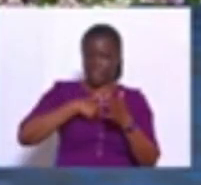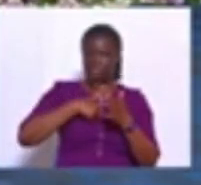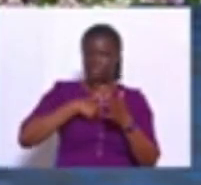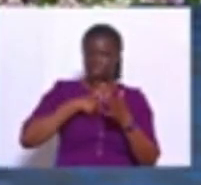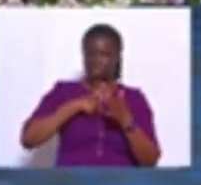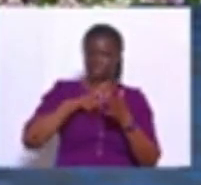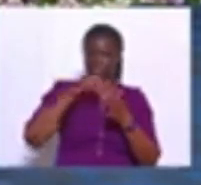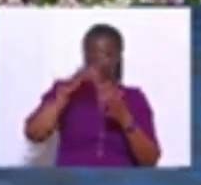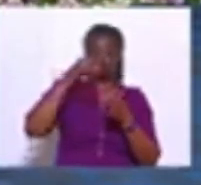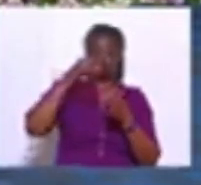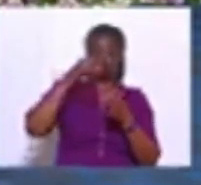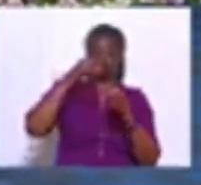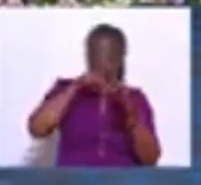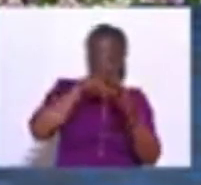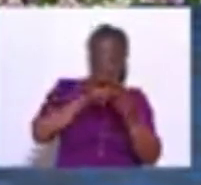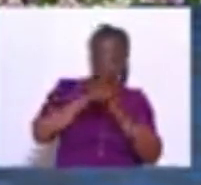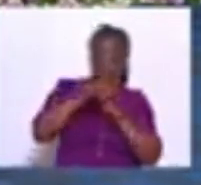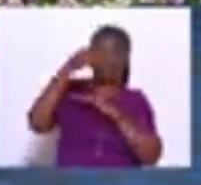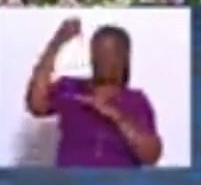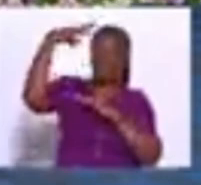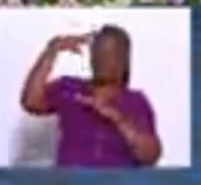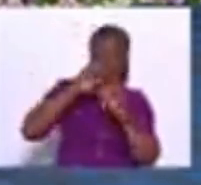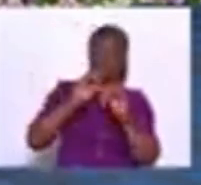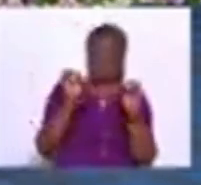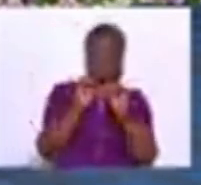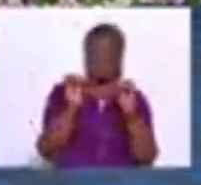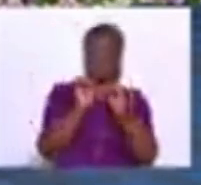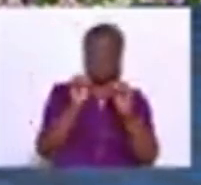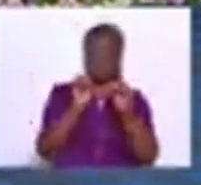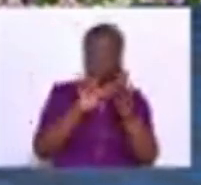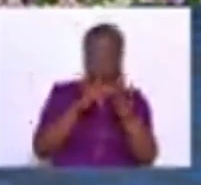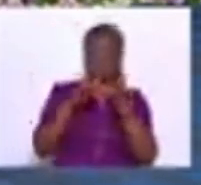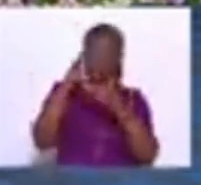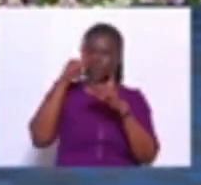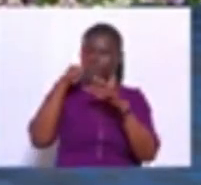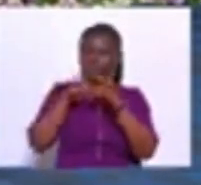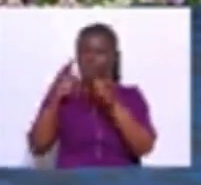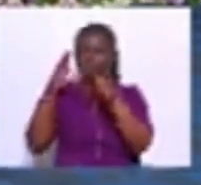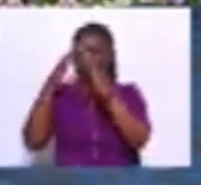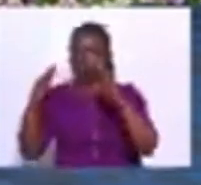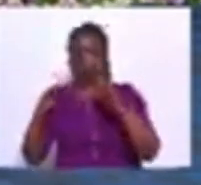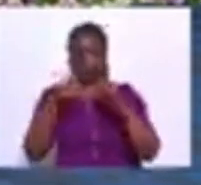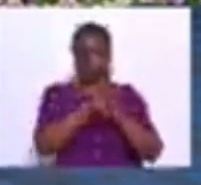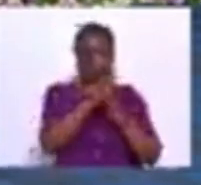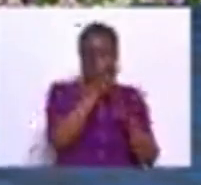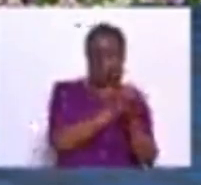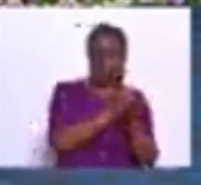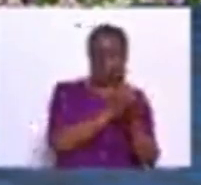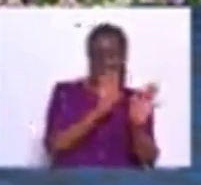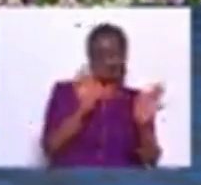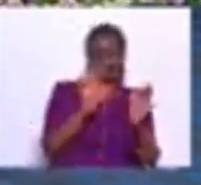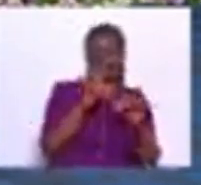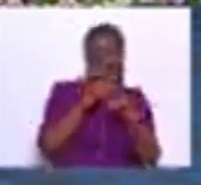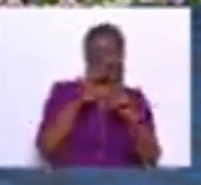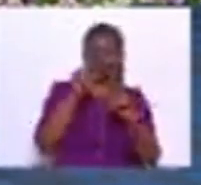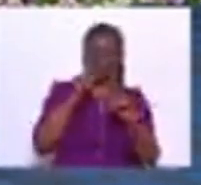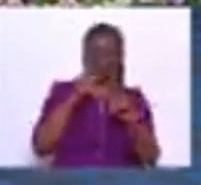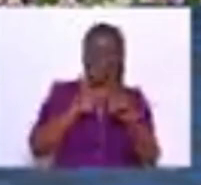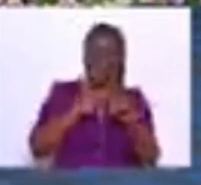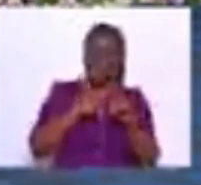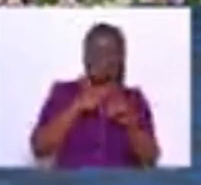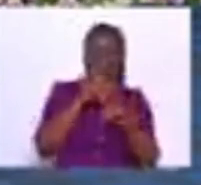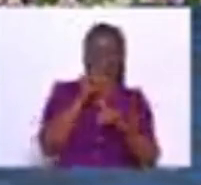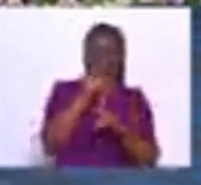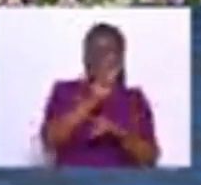our air-conditioned home to our air-conditioned car to our air-conditioned office. We're not out in the sun enough. We need high levels of